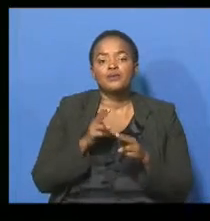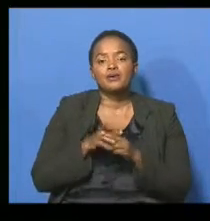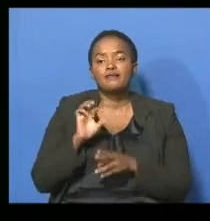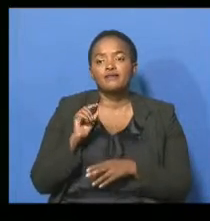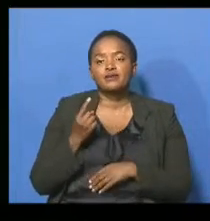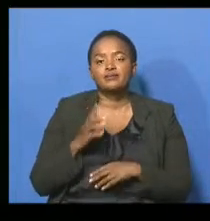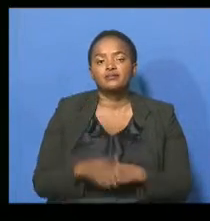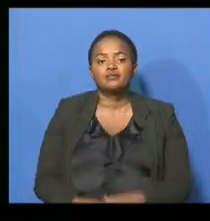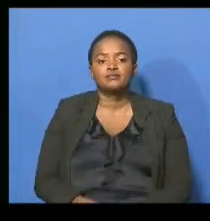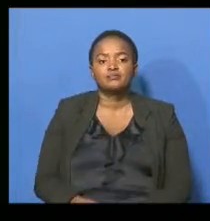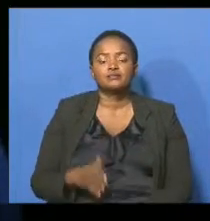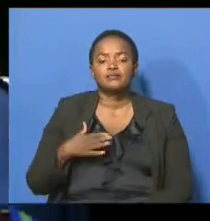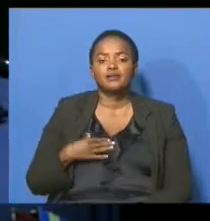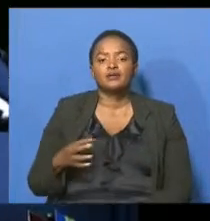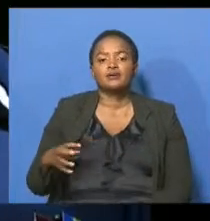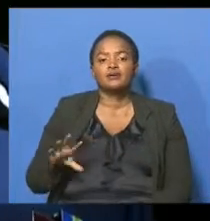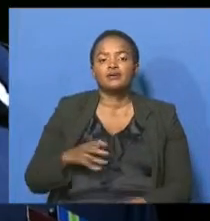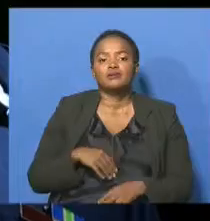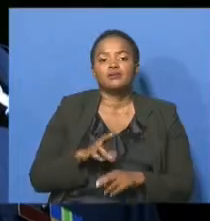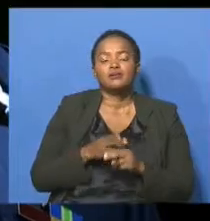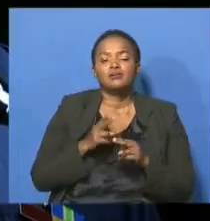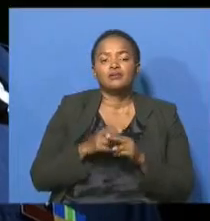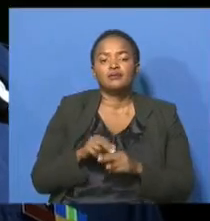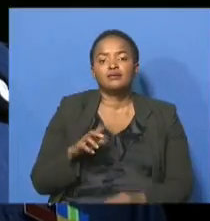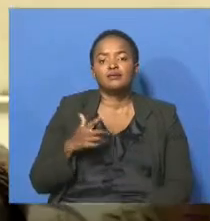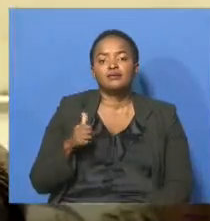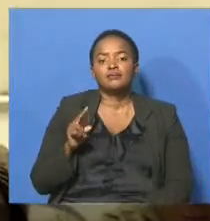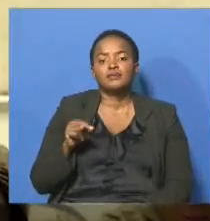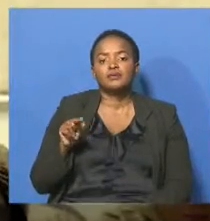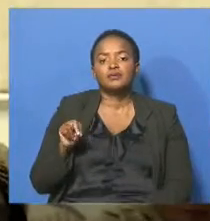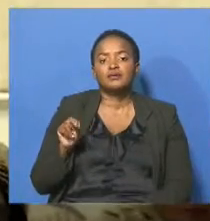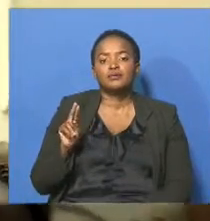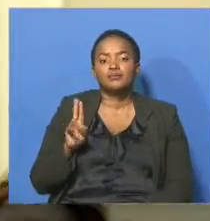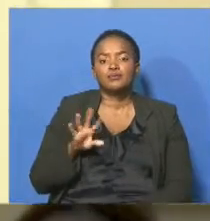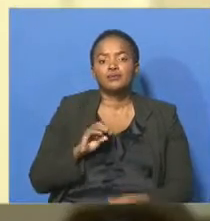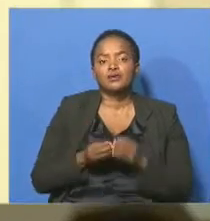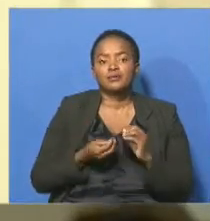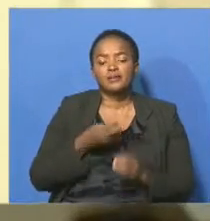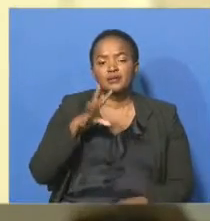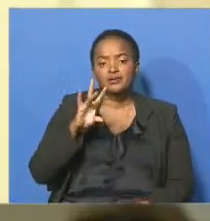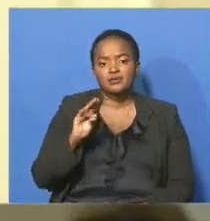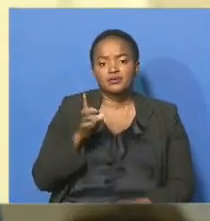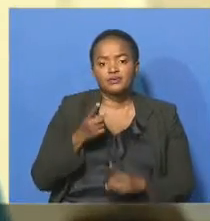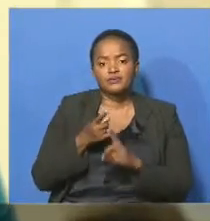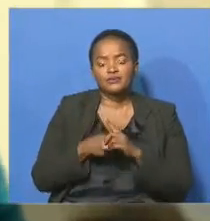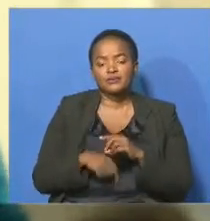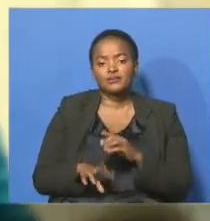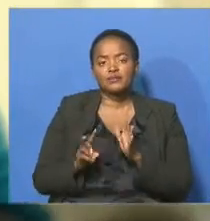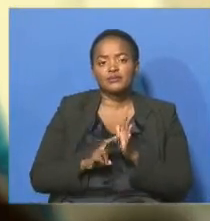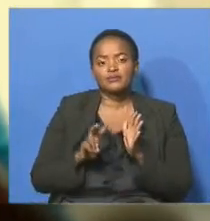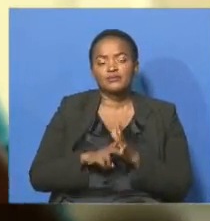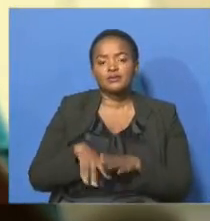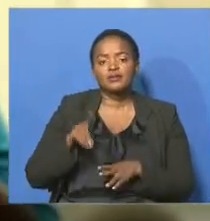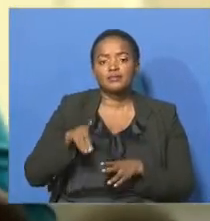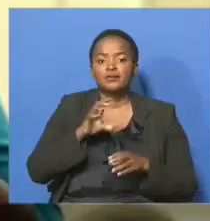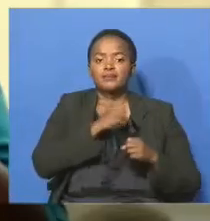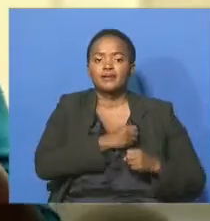ma. Ke bidwa Loratan Tau ke tswa kgaolo ya number 7 mme ke tswa motsane wa